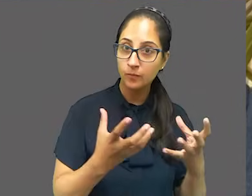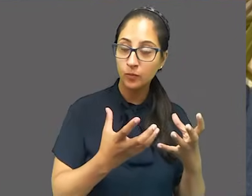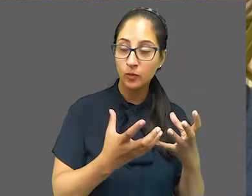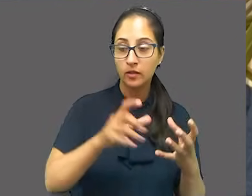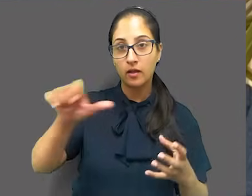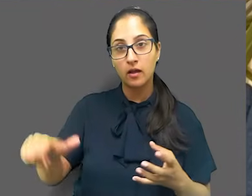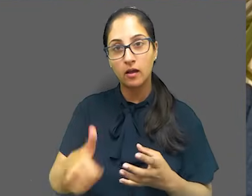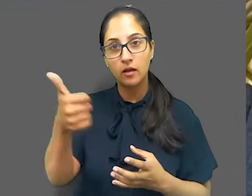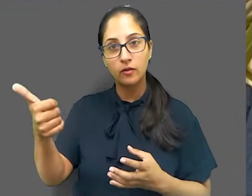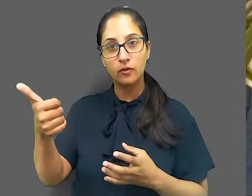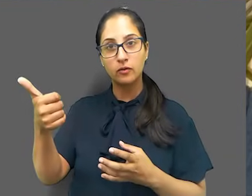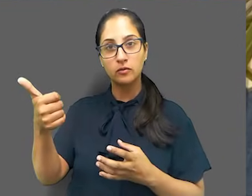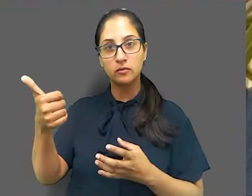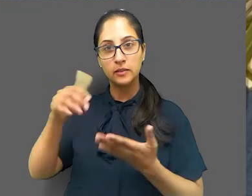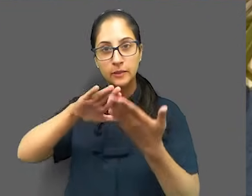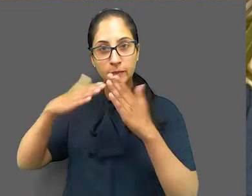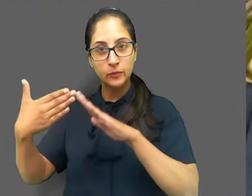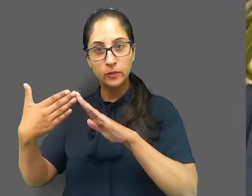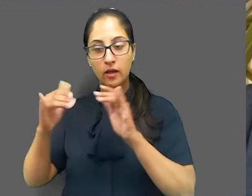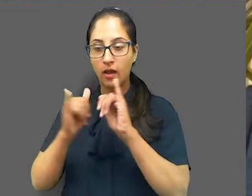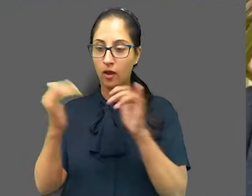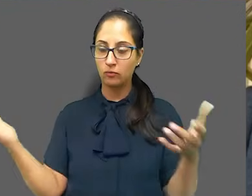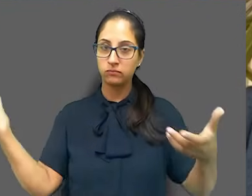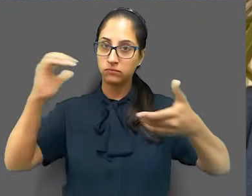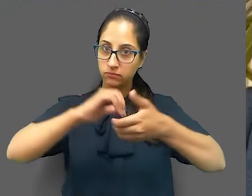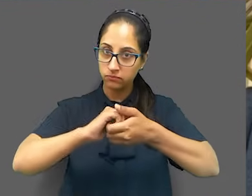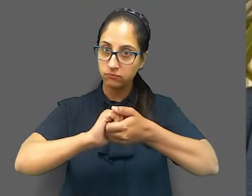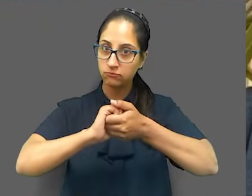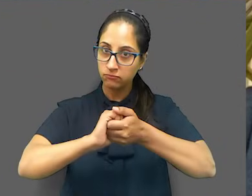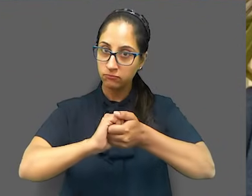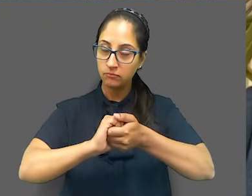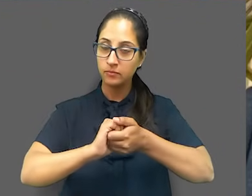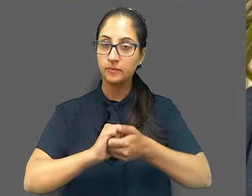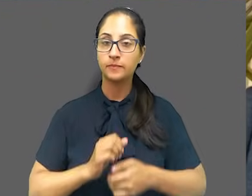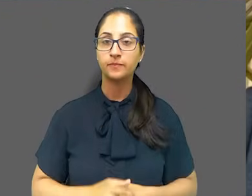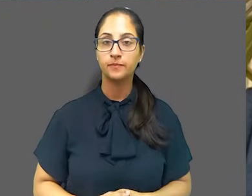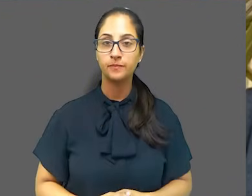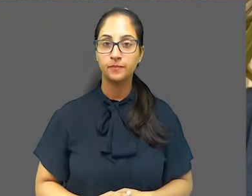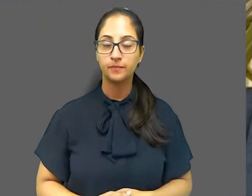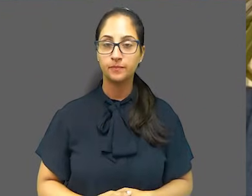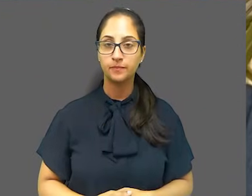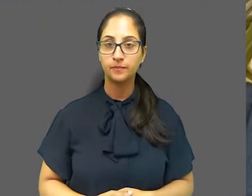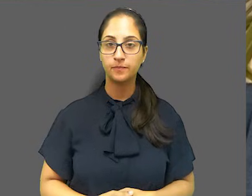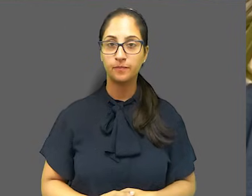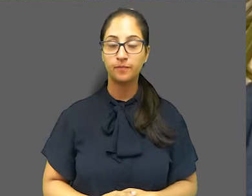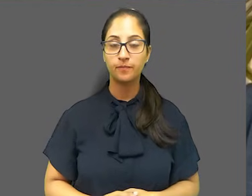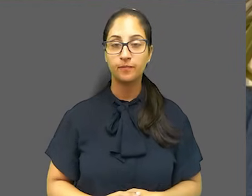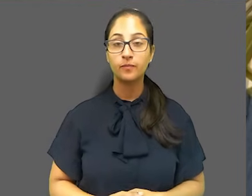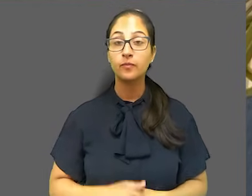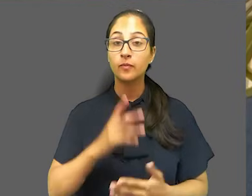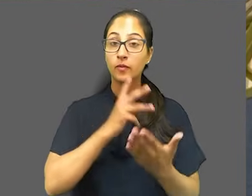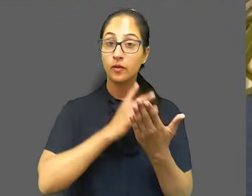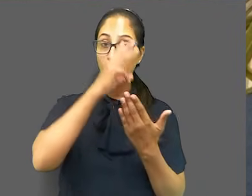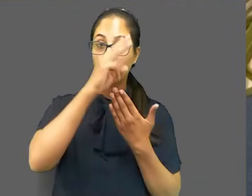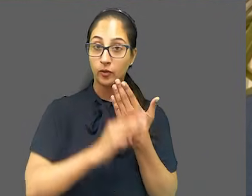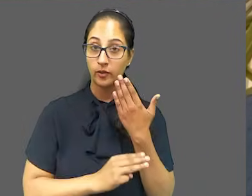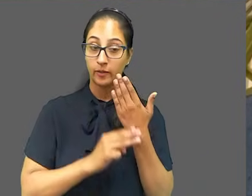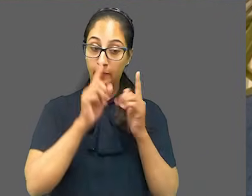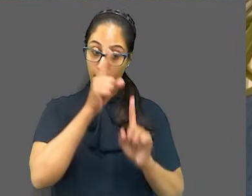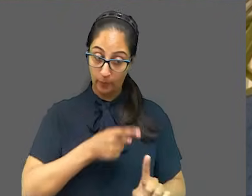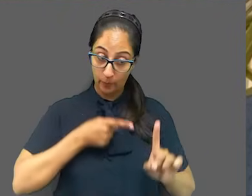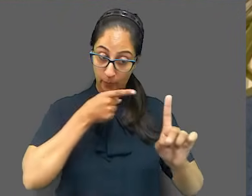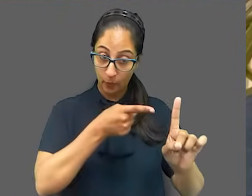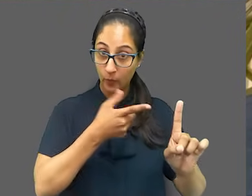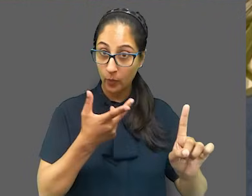overarching goal of most concern to the Imam is to present this vast